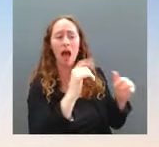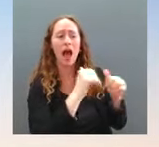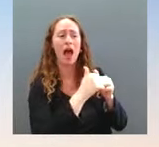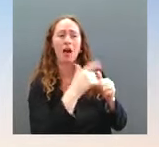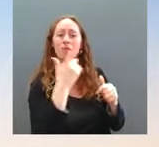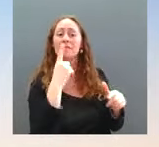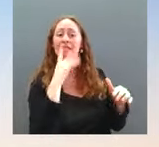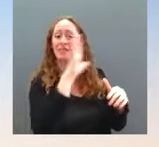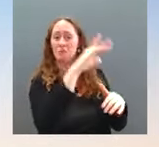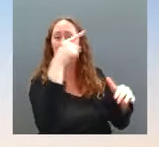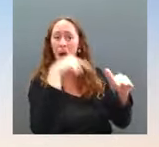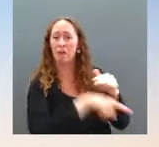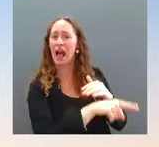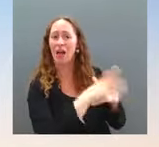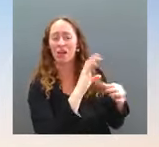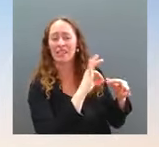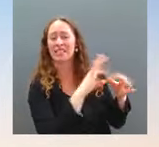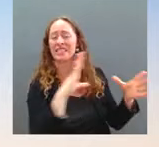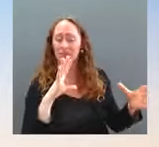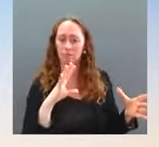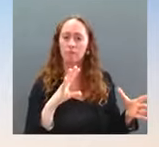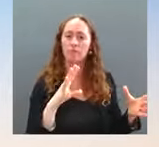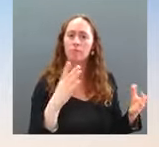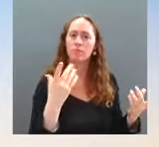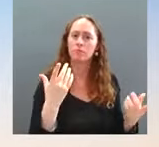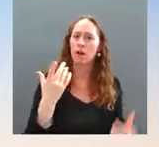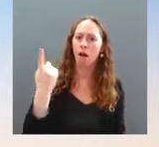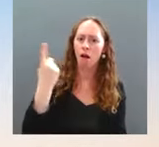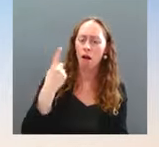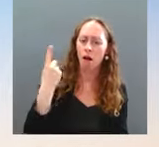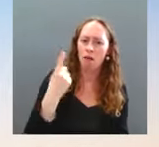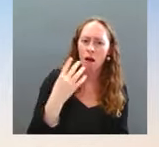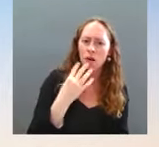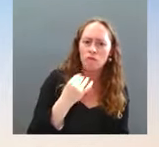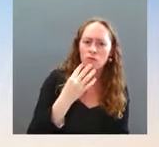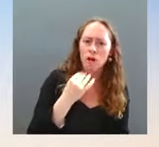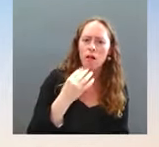think there's going to be decisions made by European leaders about how to reduce